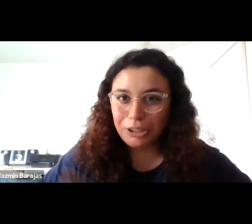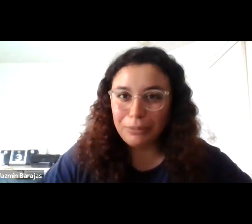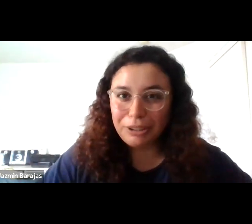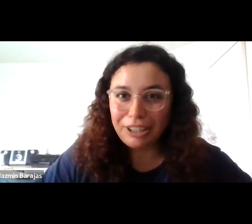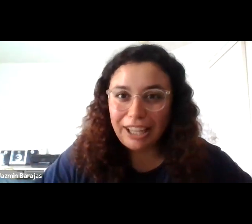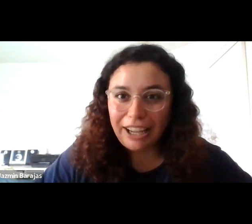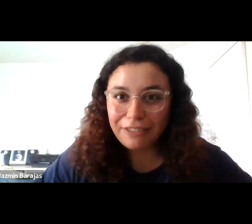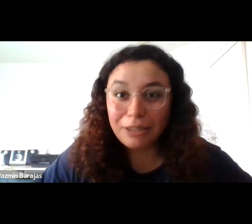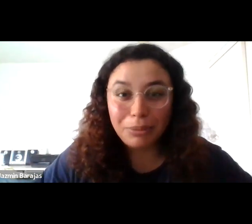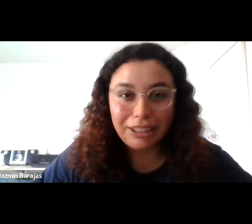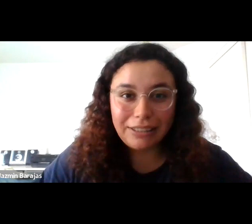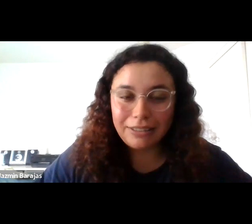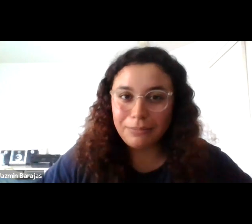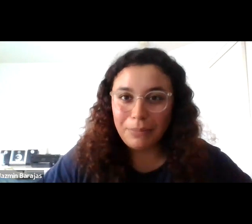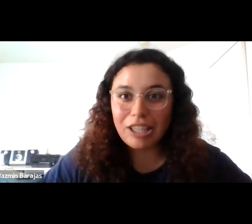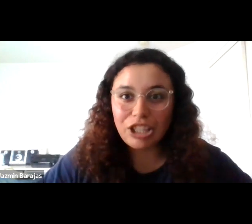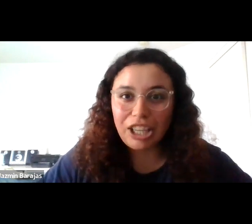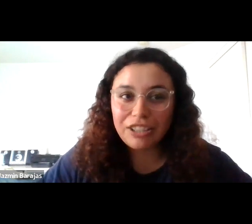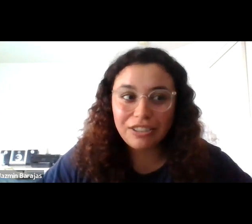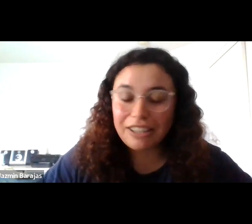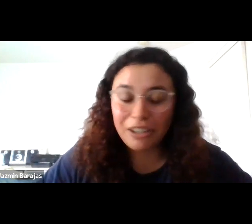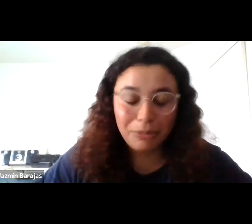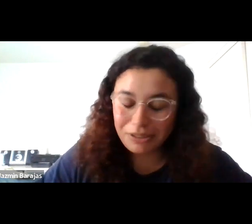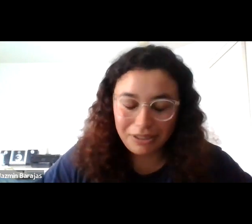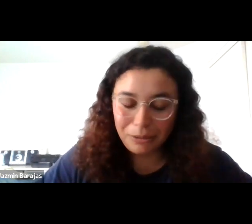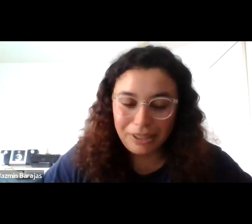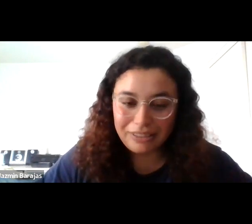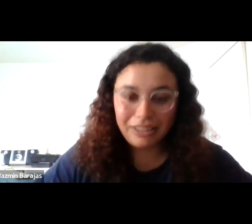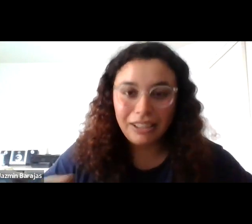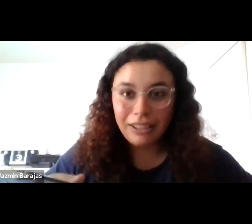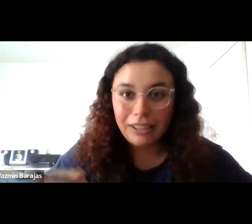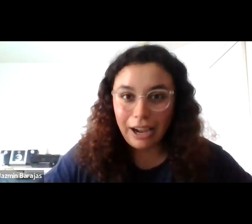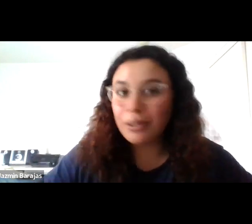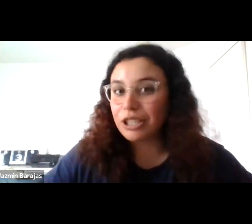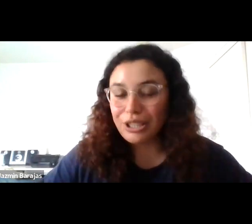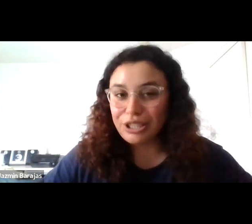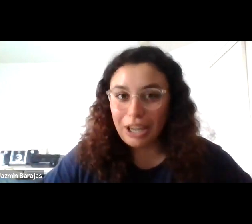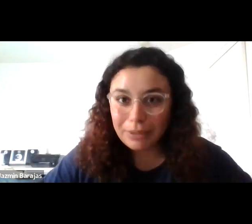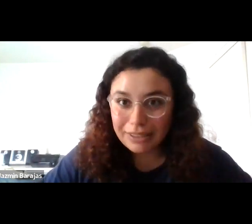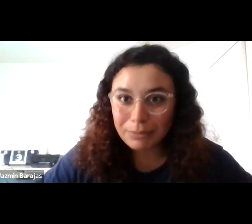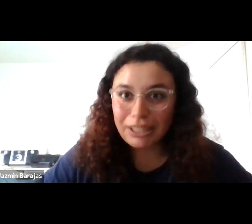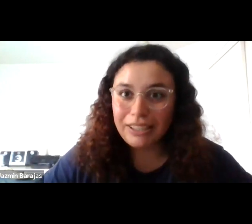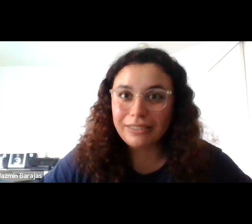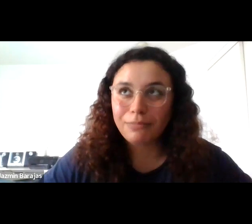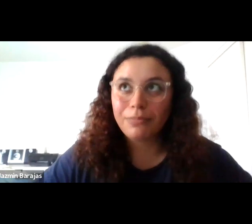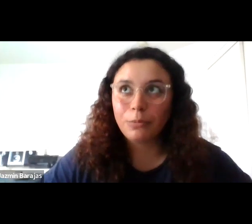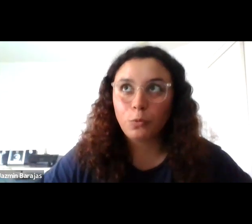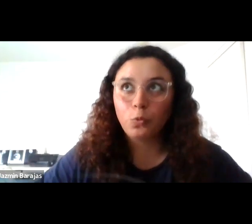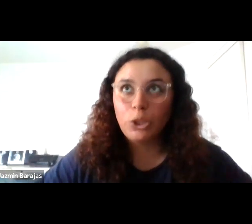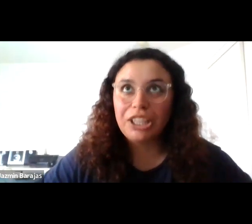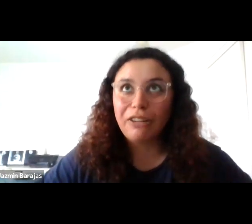the rural community that have the ability to make change, that's almost always how the change happens,